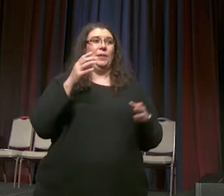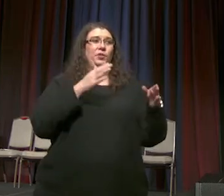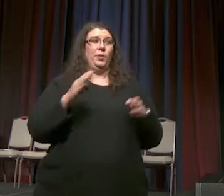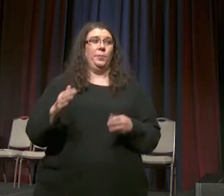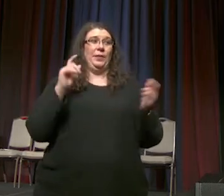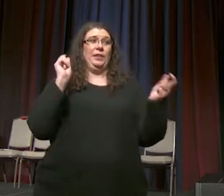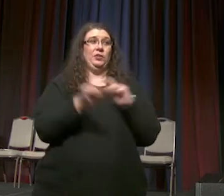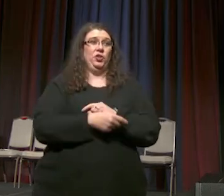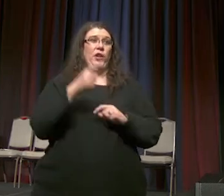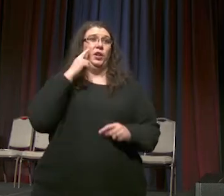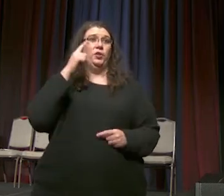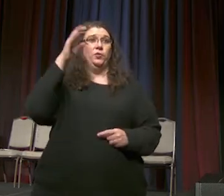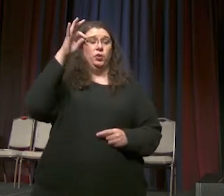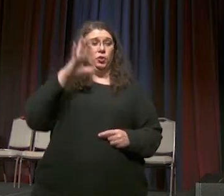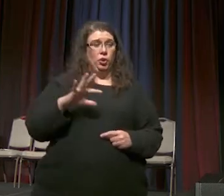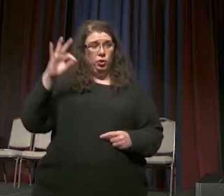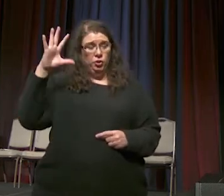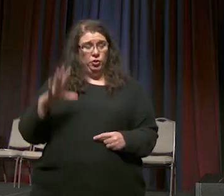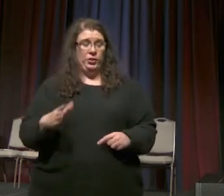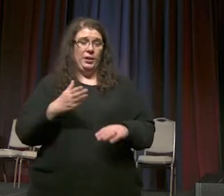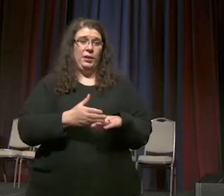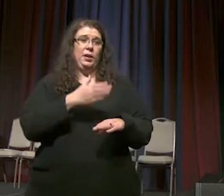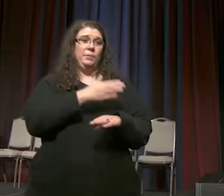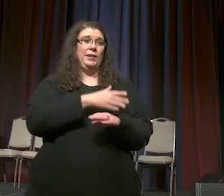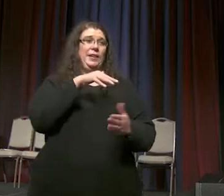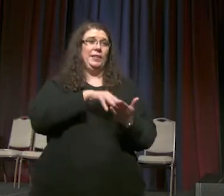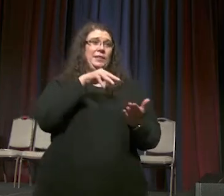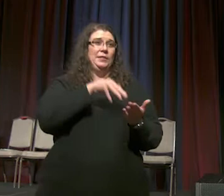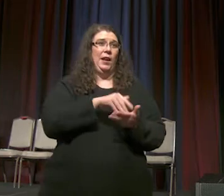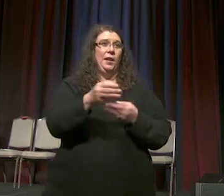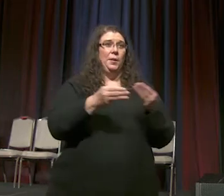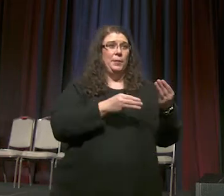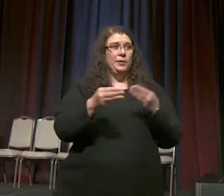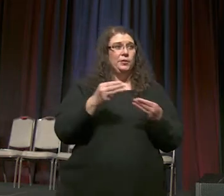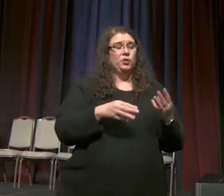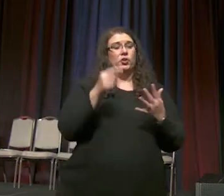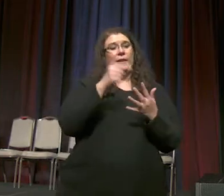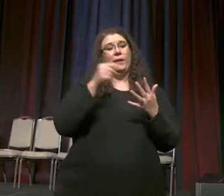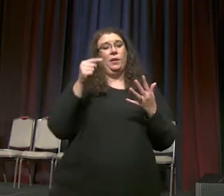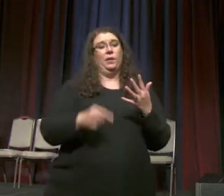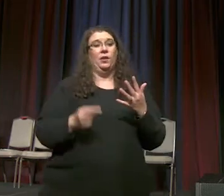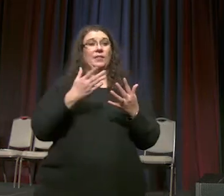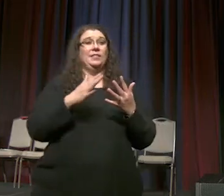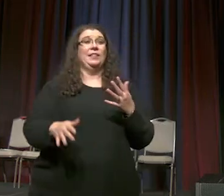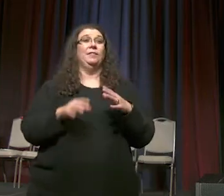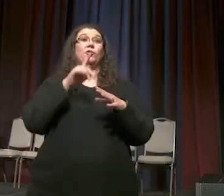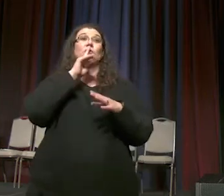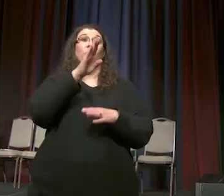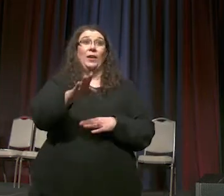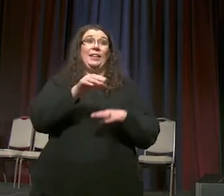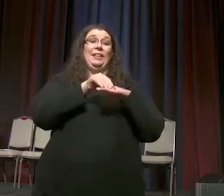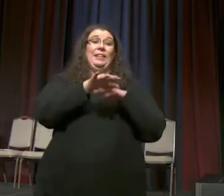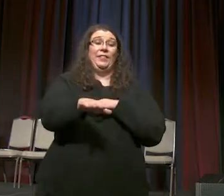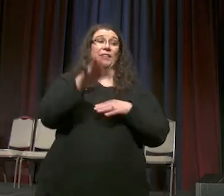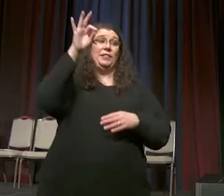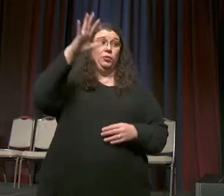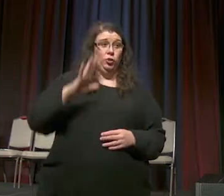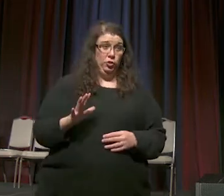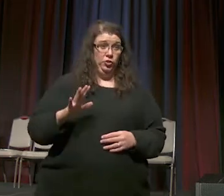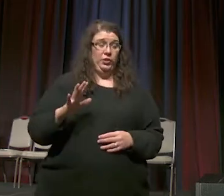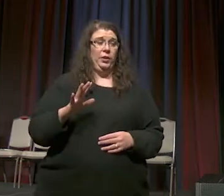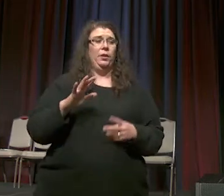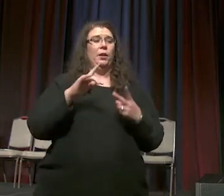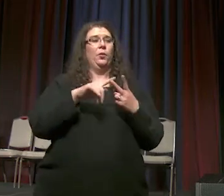with an update from the study on ministry. And it will be among several items directly affecting clergy at General Conference. And our speakers will be